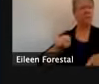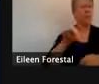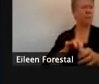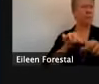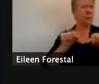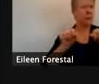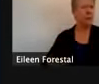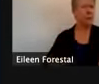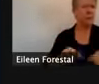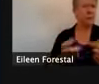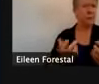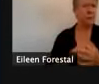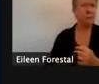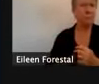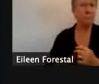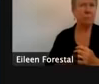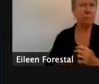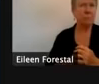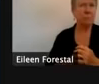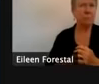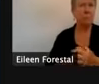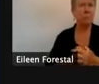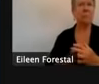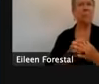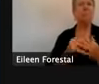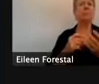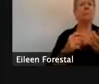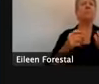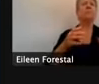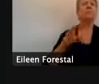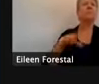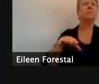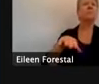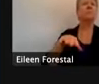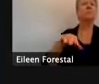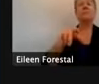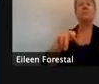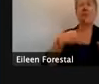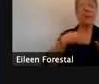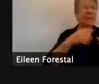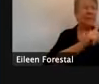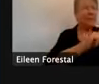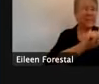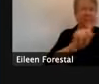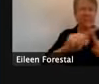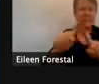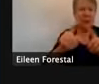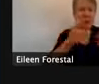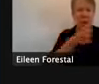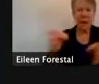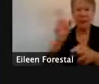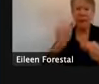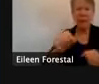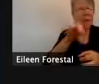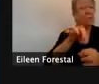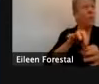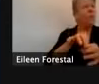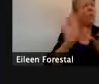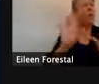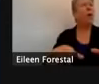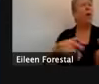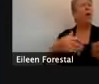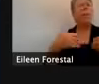just proves that when you open up access to the ballot and welcome every eligible voter and don't try to find ways